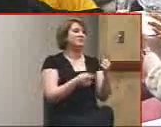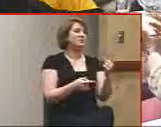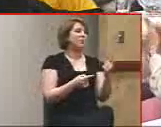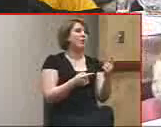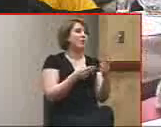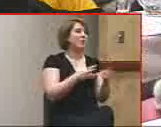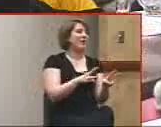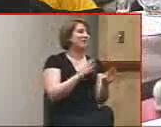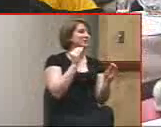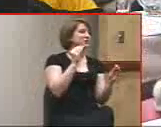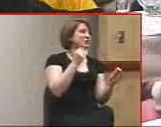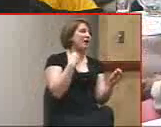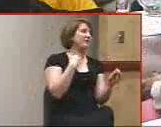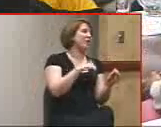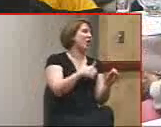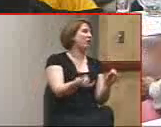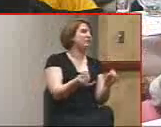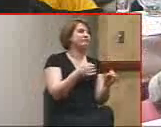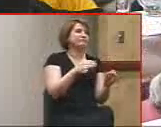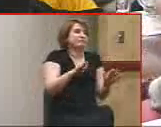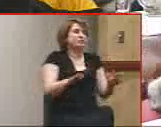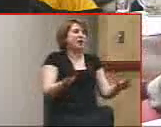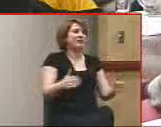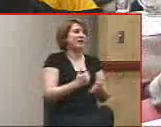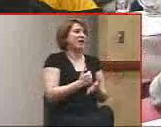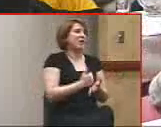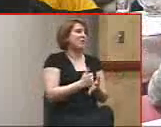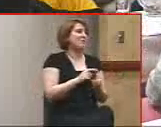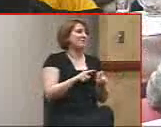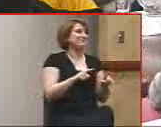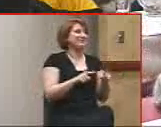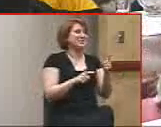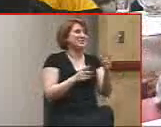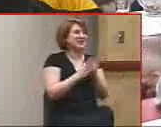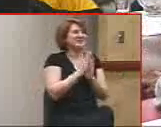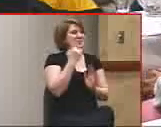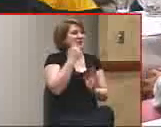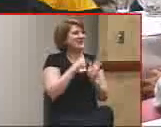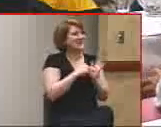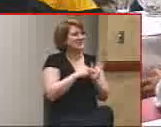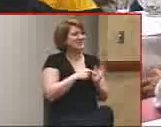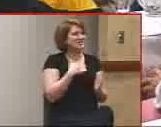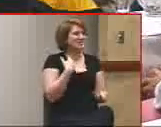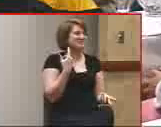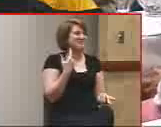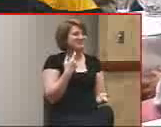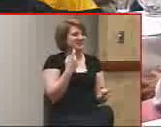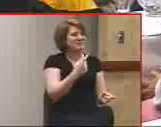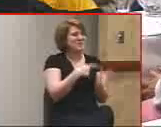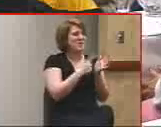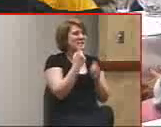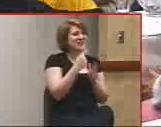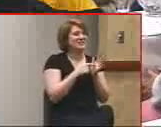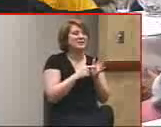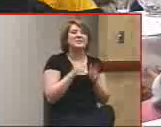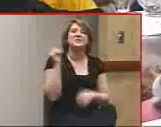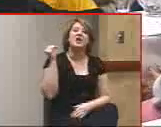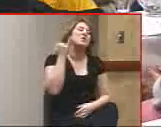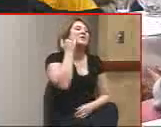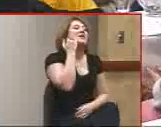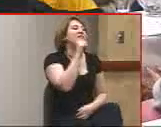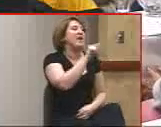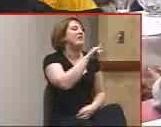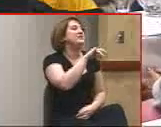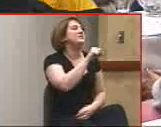it. I mean, certainly have another child, but you just have the one. So as long as Allison is watching this little demonstration and she's